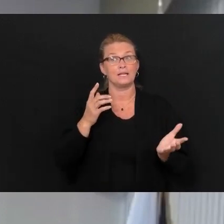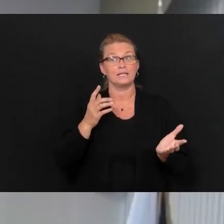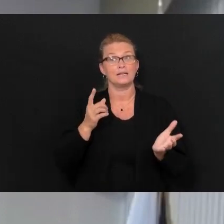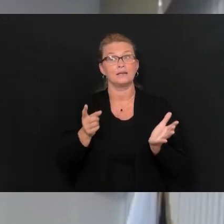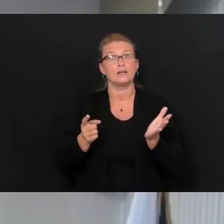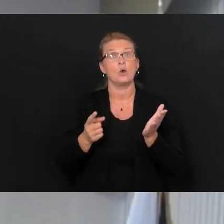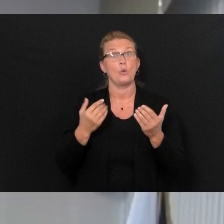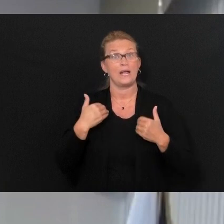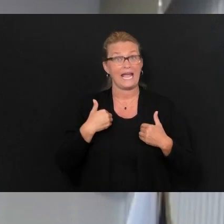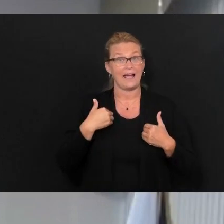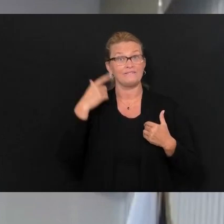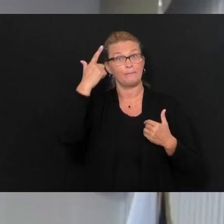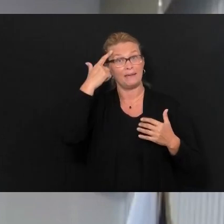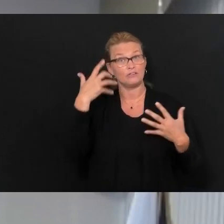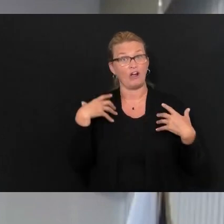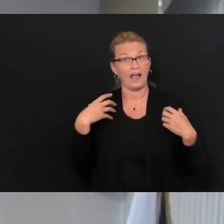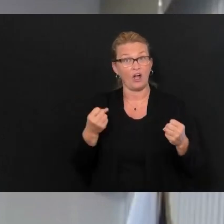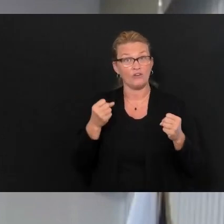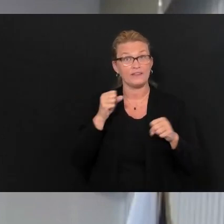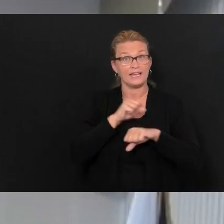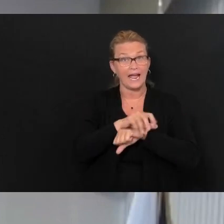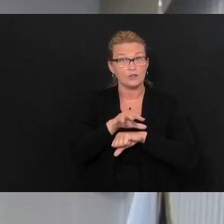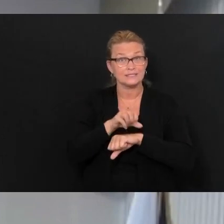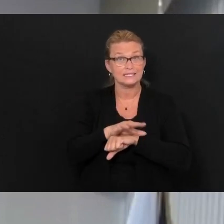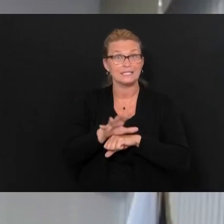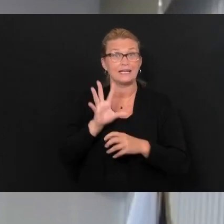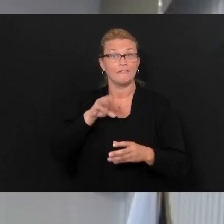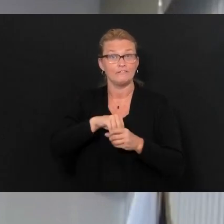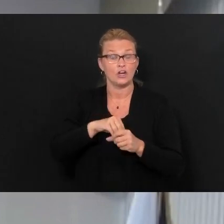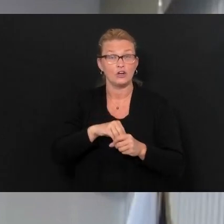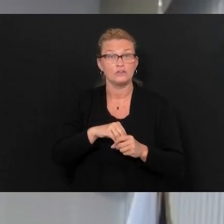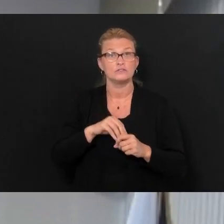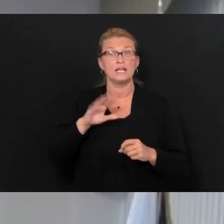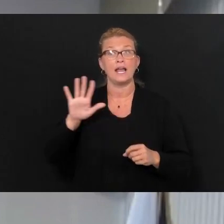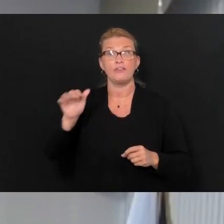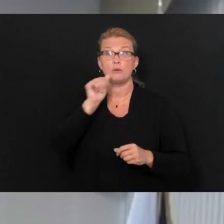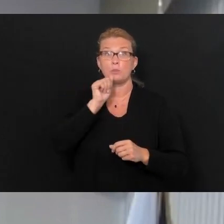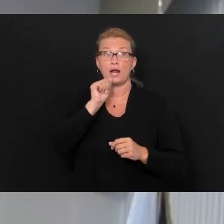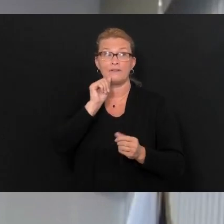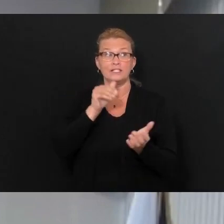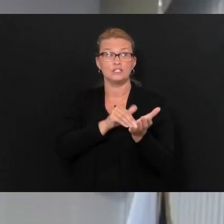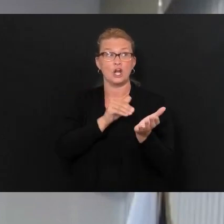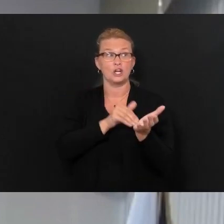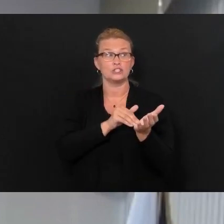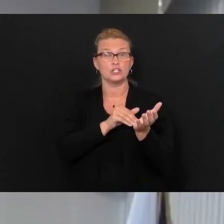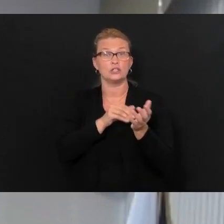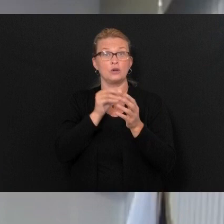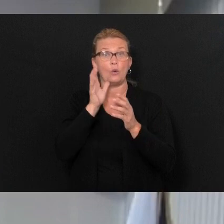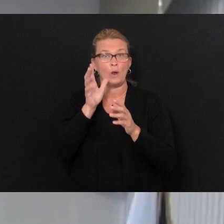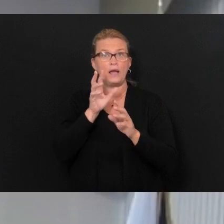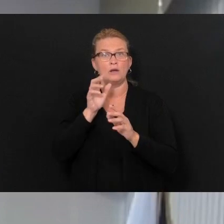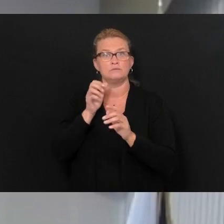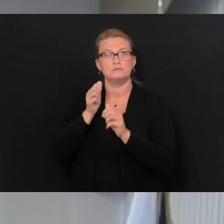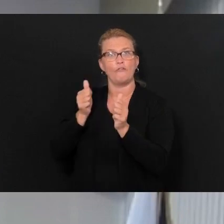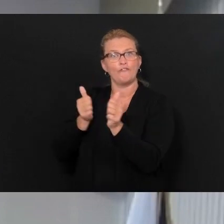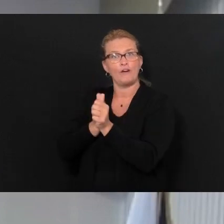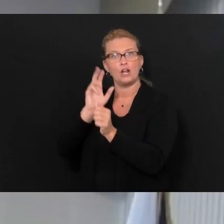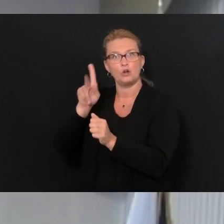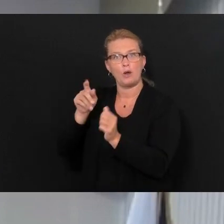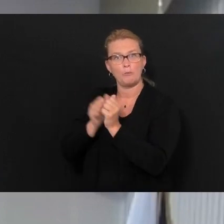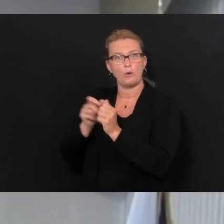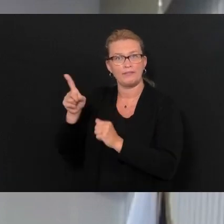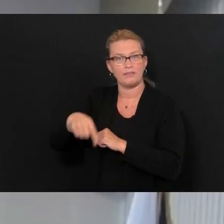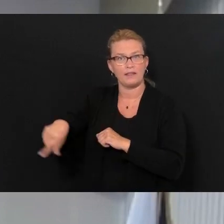counseling involved, and of course, their physicians, their private physicians keeping track of them. But I do know a lot of them do have mental